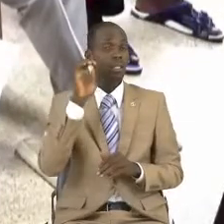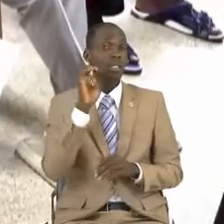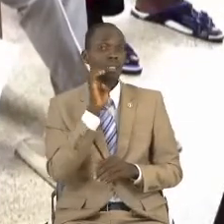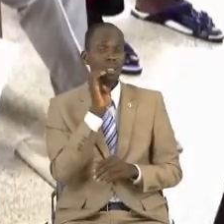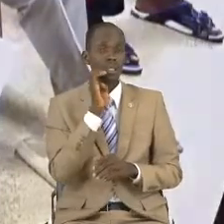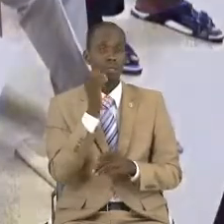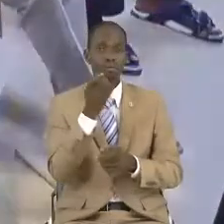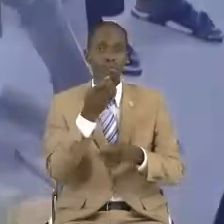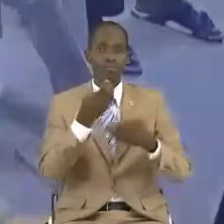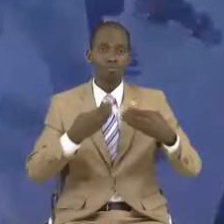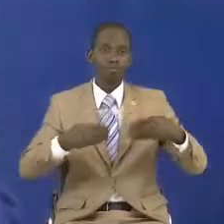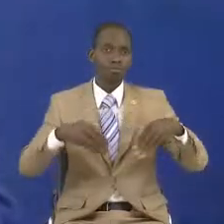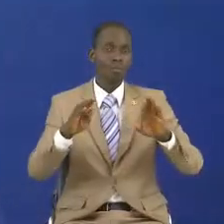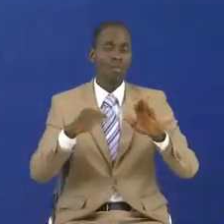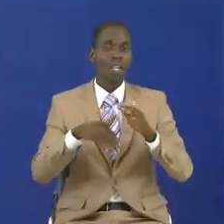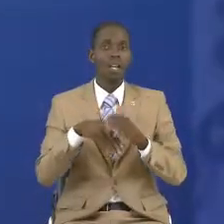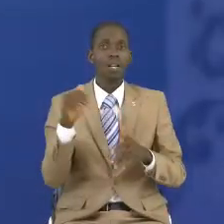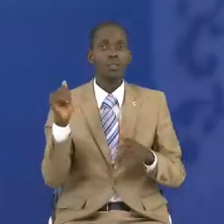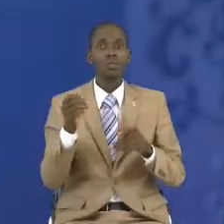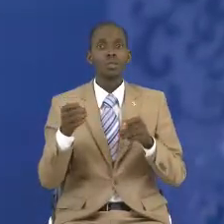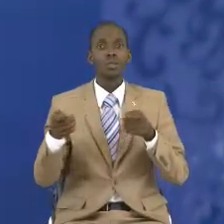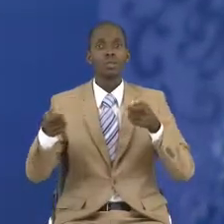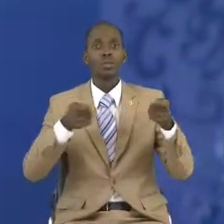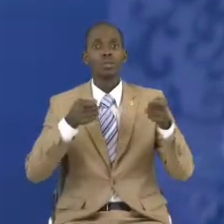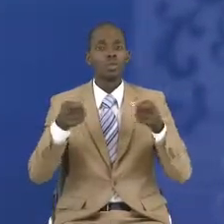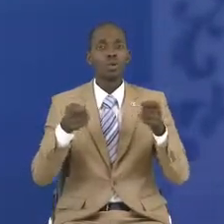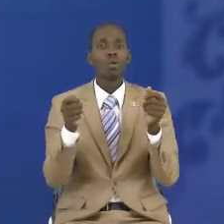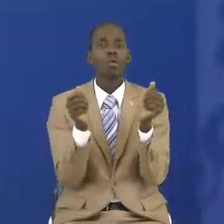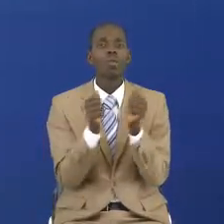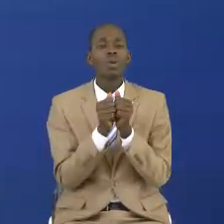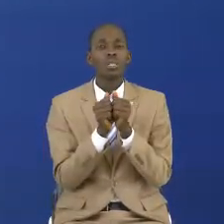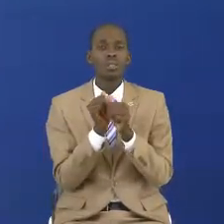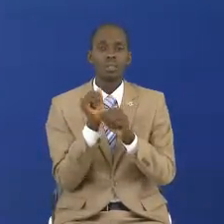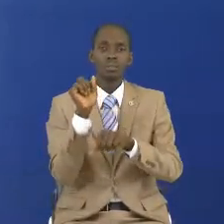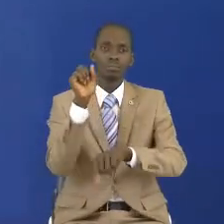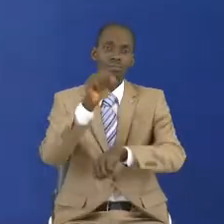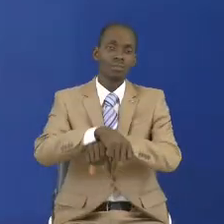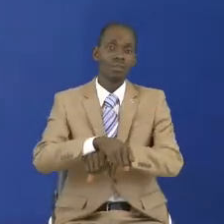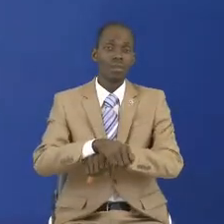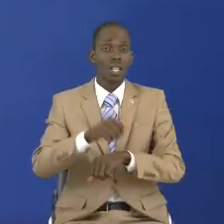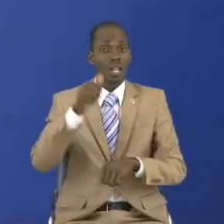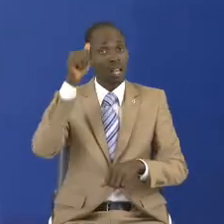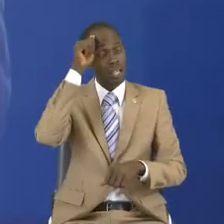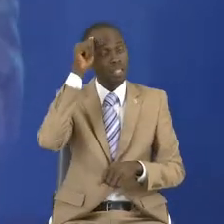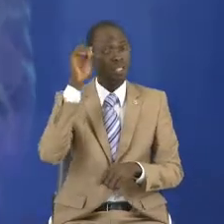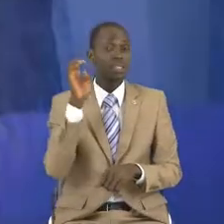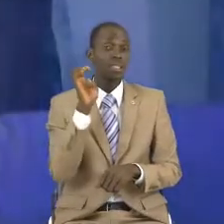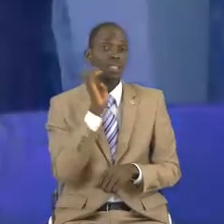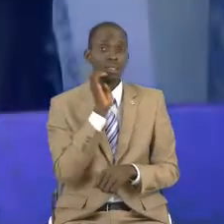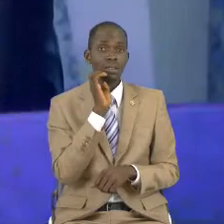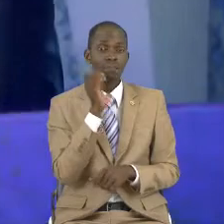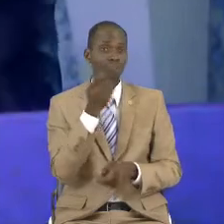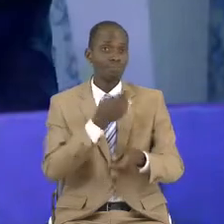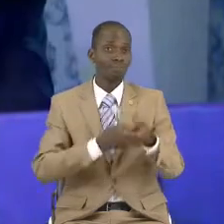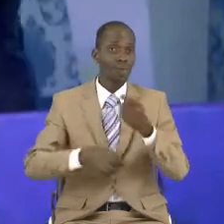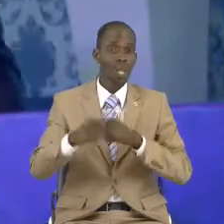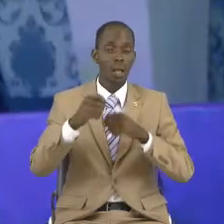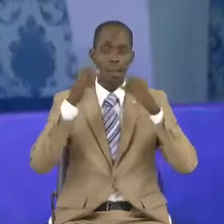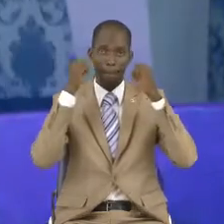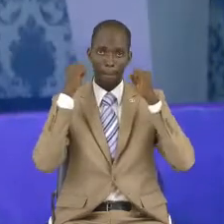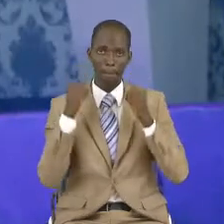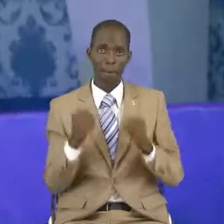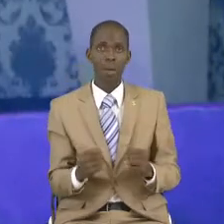dominion with defeat adam and eve traded power